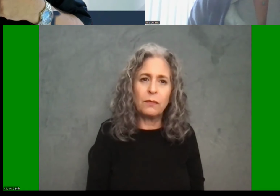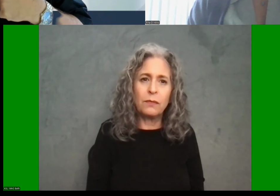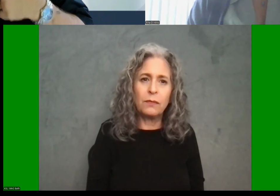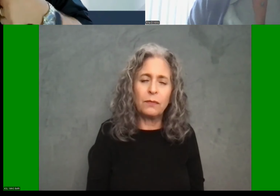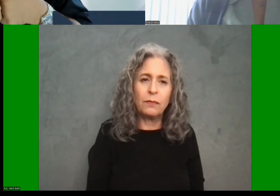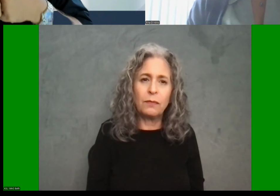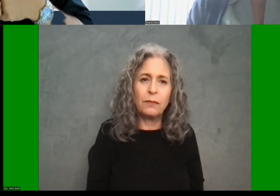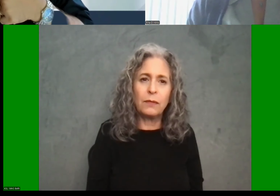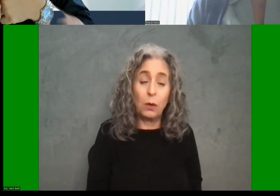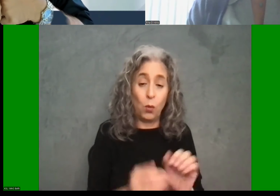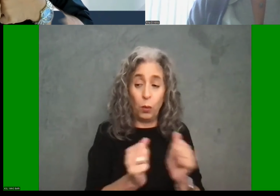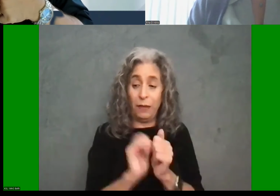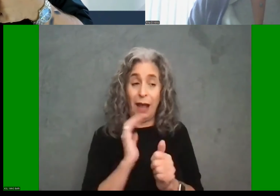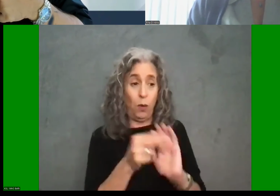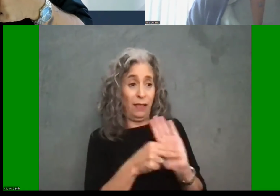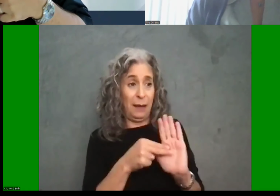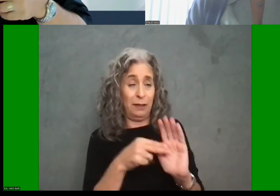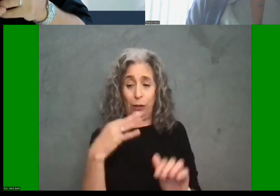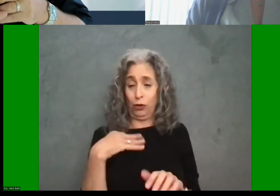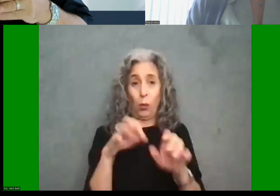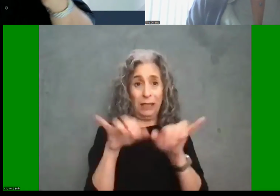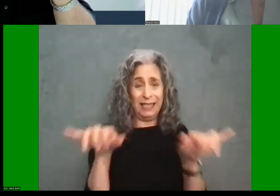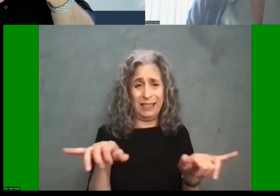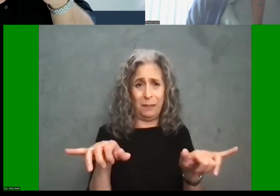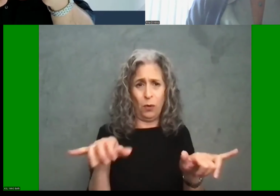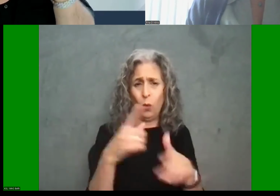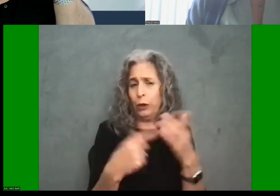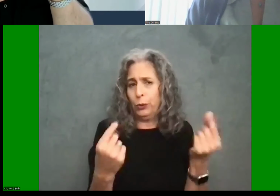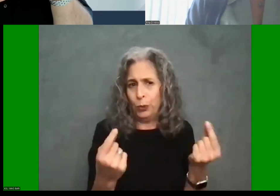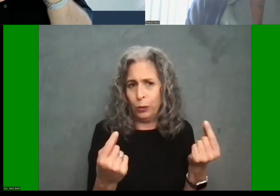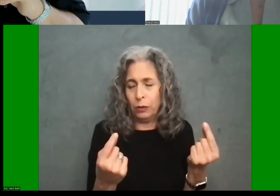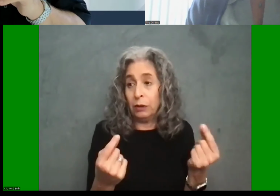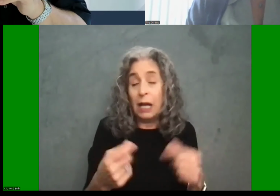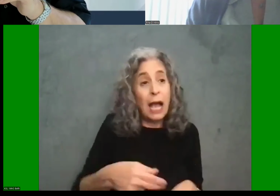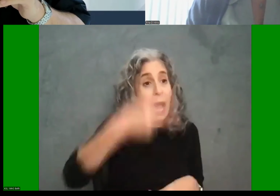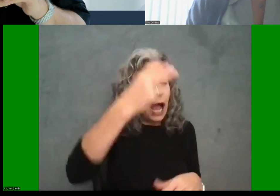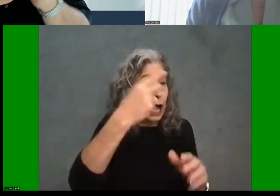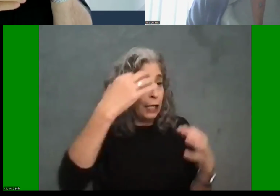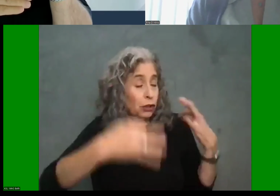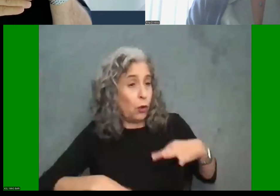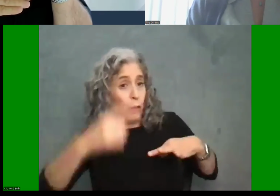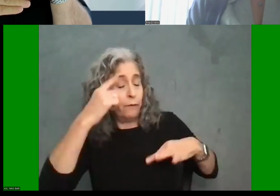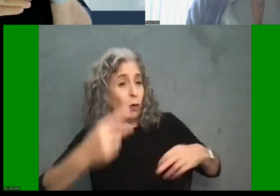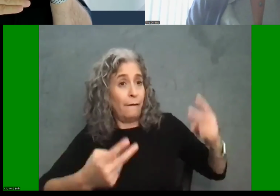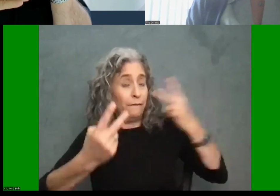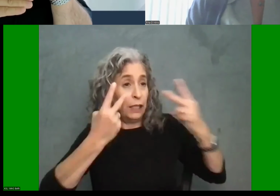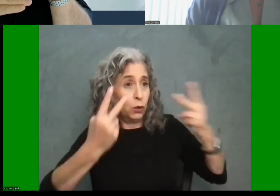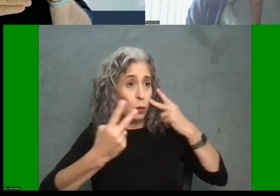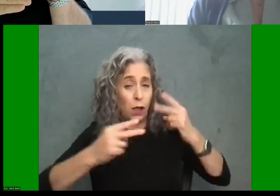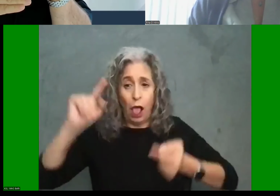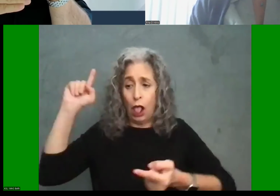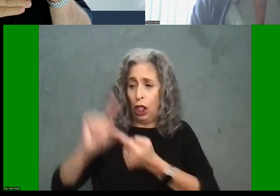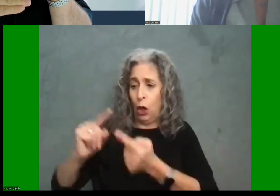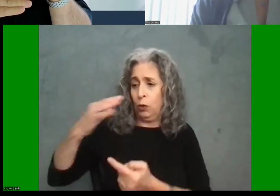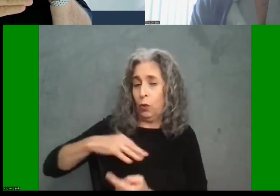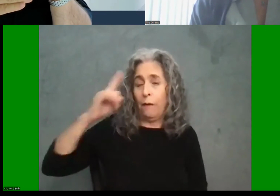a on our label and our scoring system? So we could say, look, it's got high scores for visual and low scores for